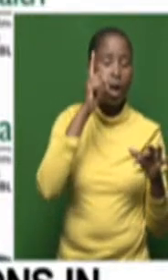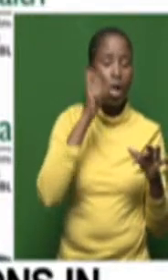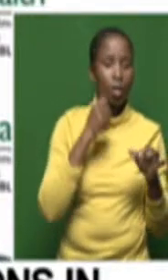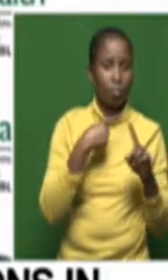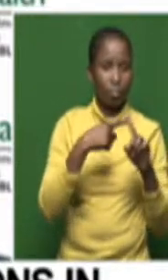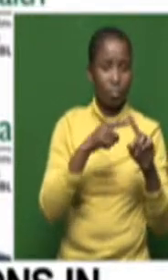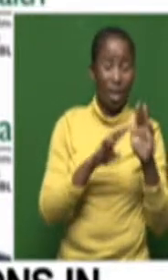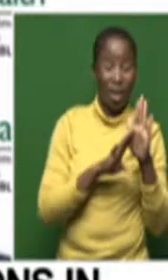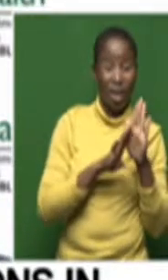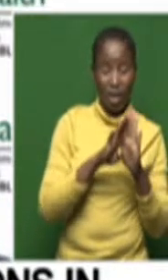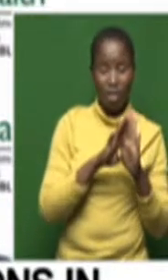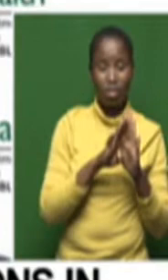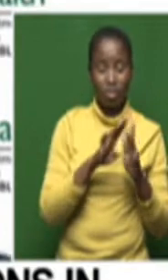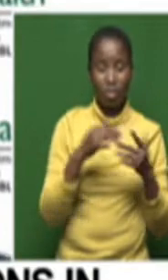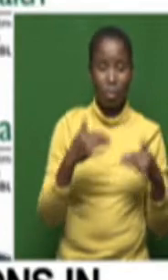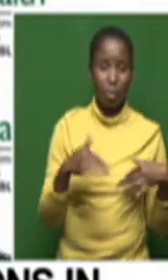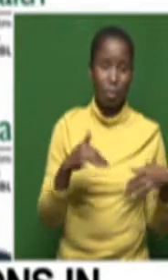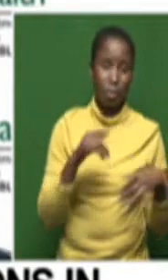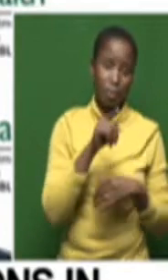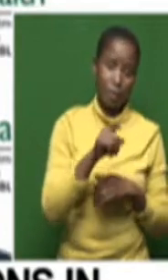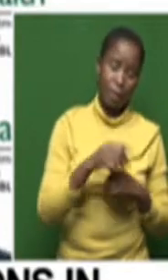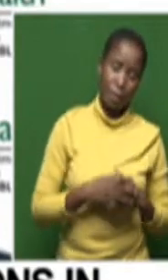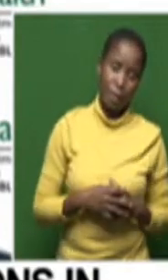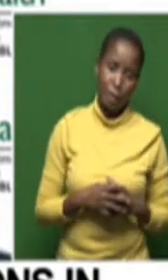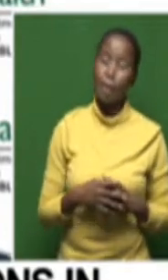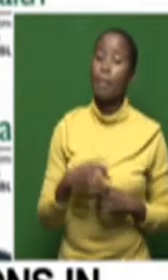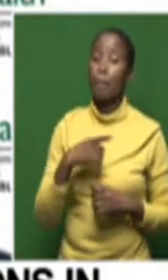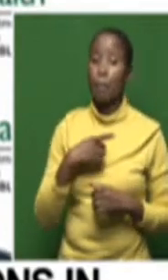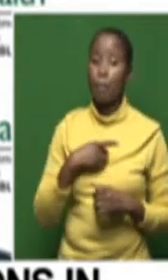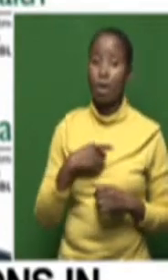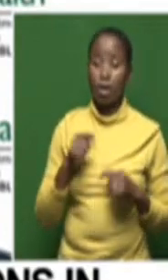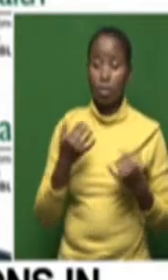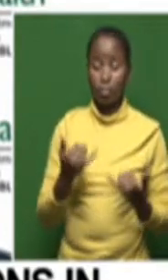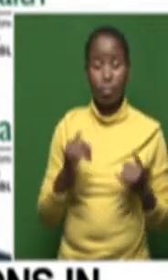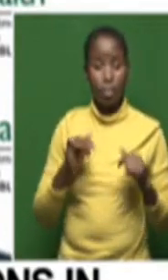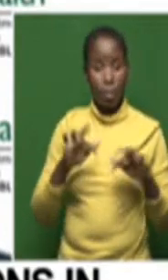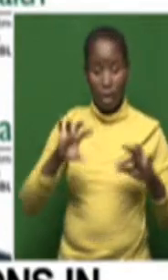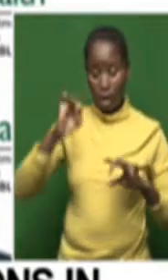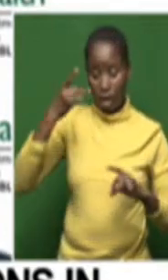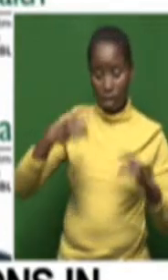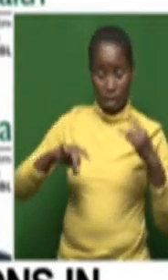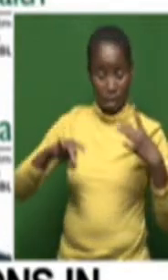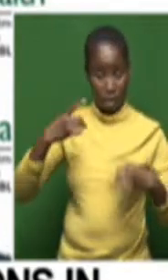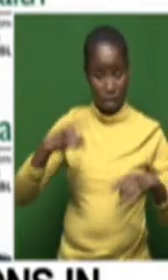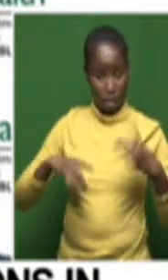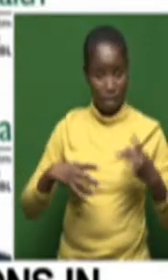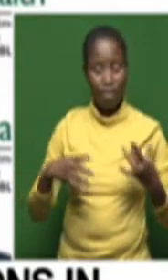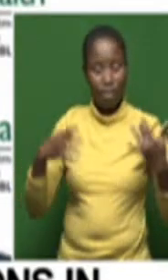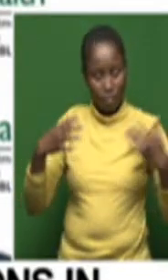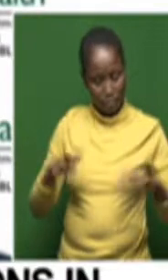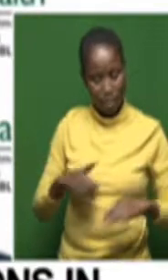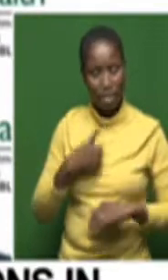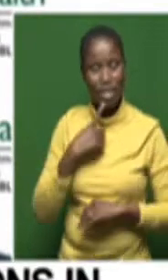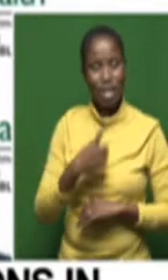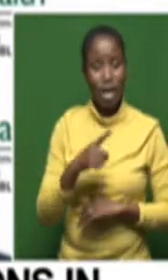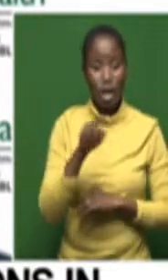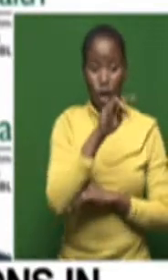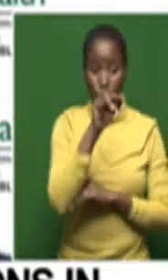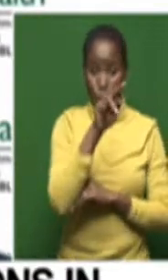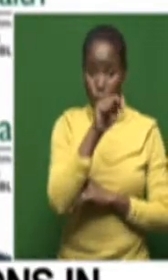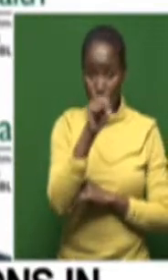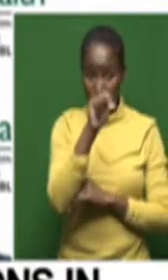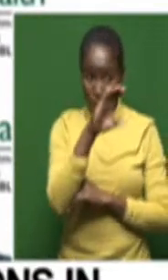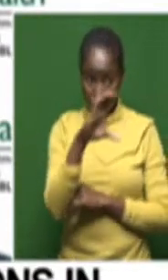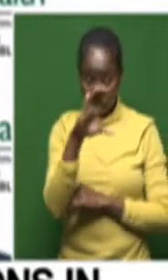over a prolonged period. In fact, analysts, our epidemiologists often say that the Northern Cape never